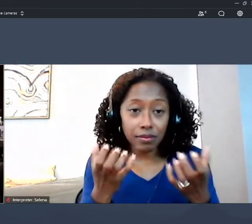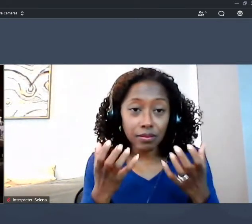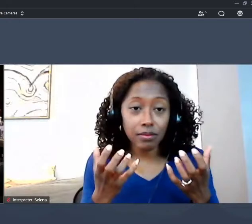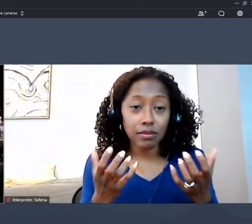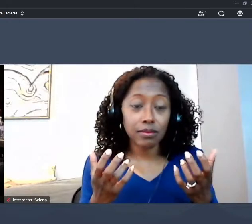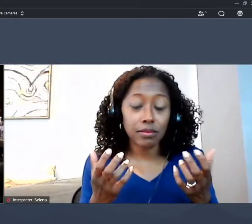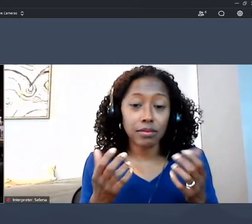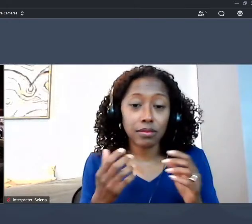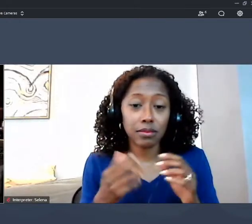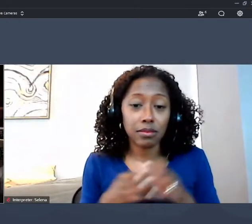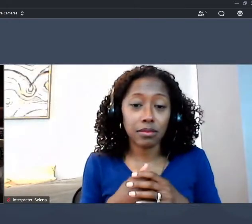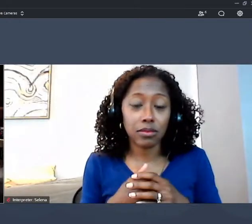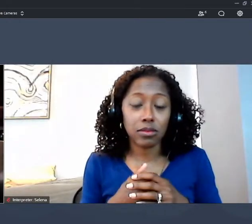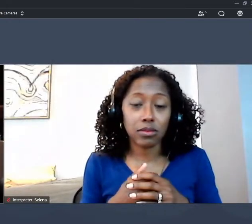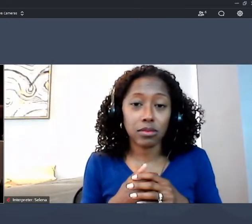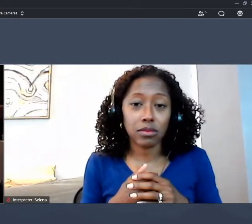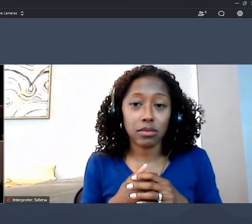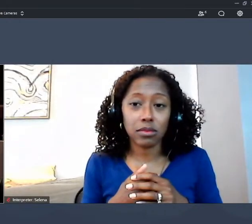a large